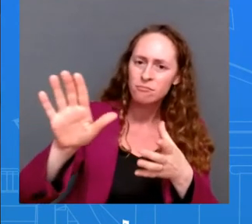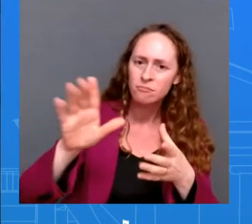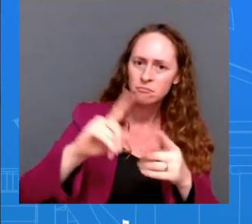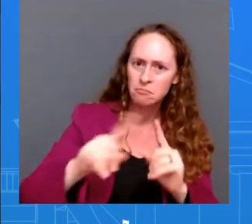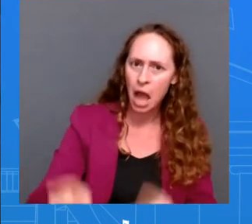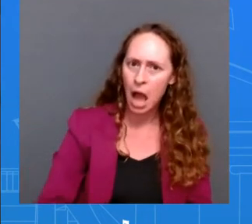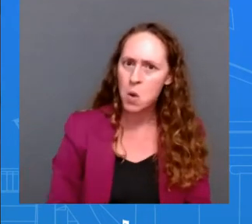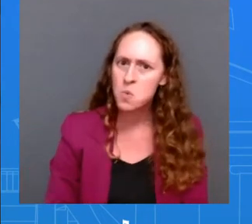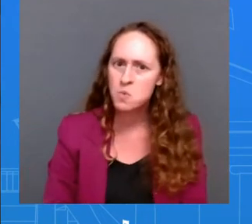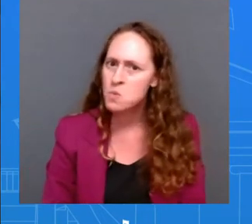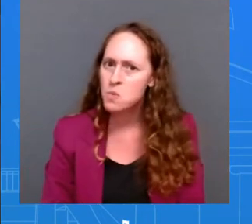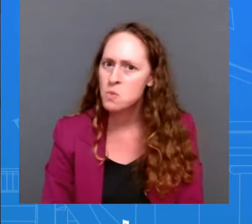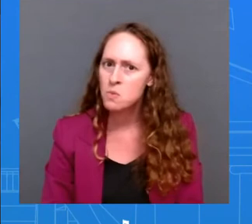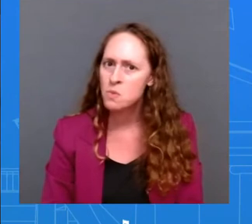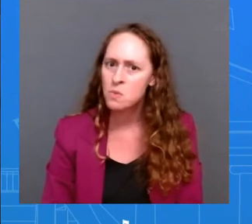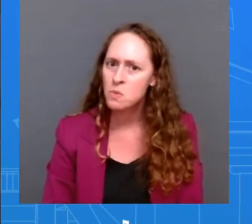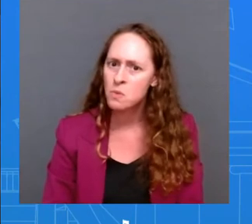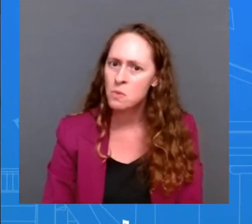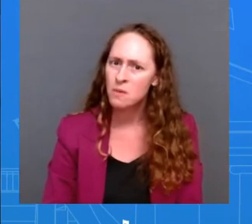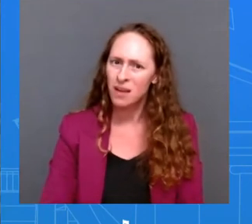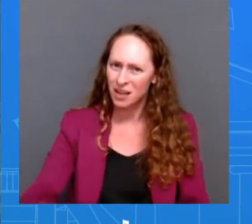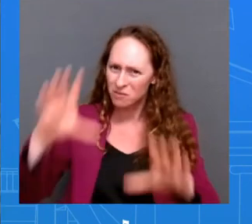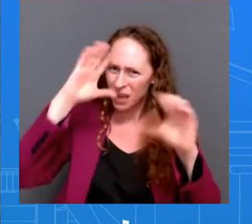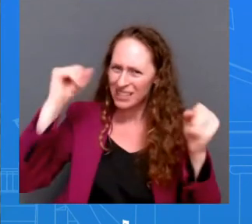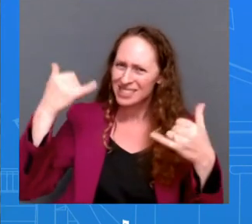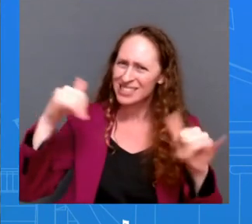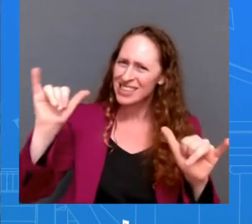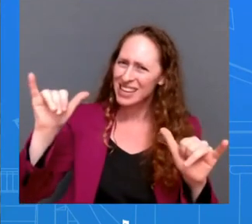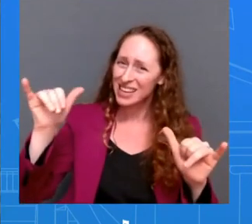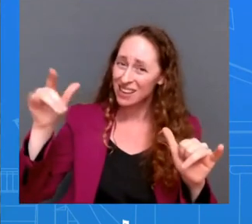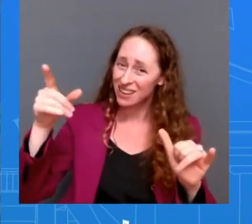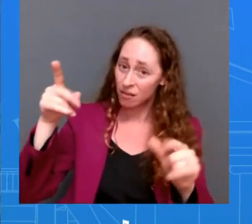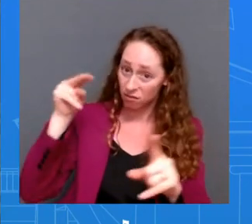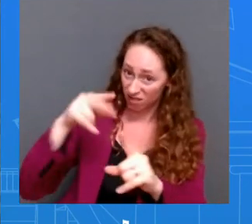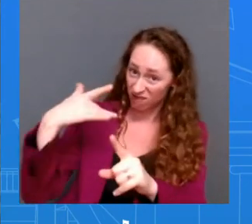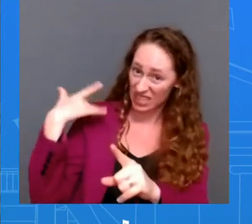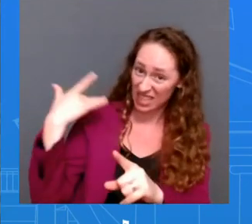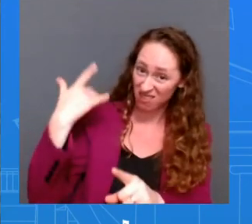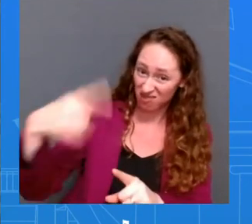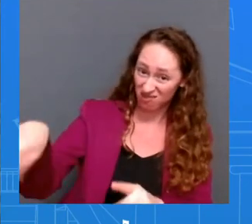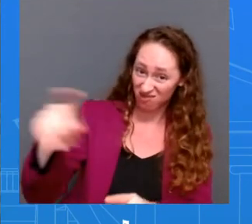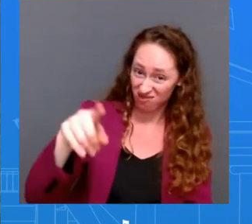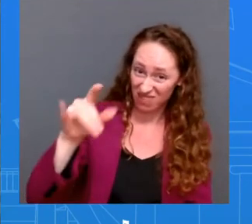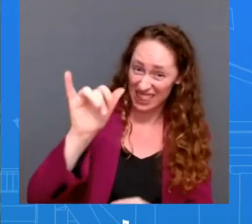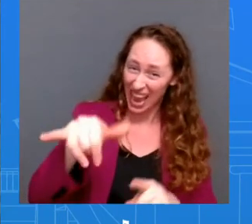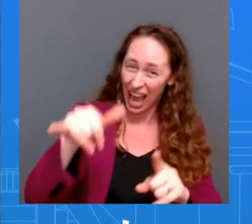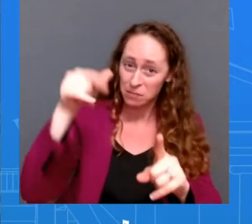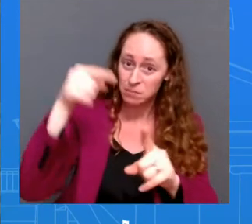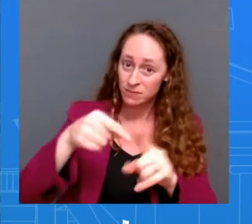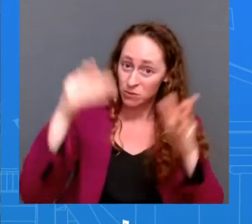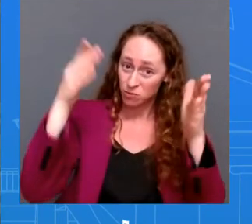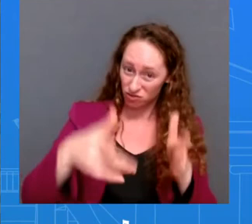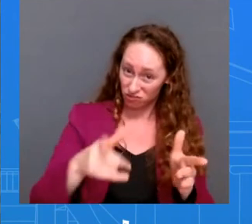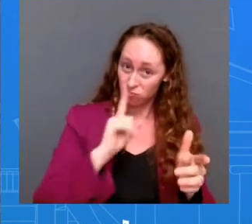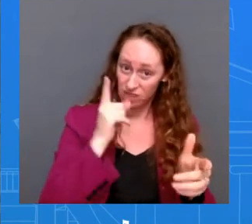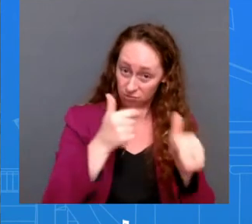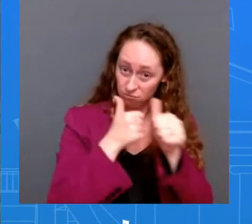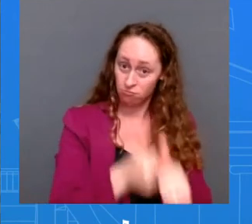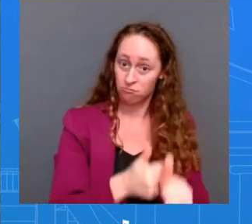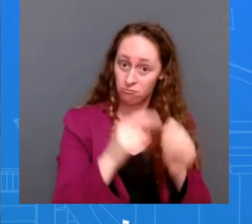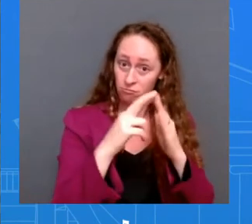in his ability to do that important job for yourself? Well, it's important to do the job that the Inspector General is doing. We have confidence in that.